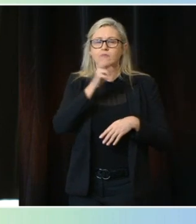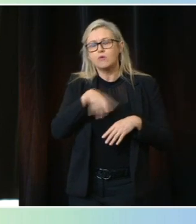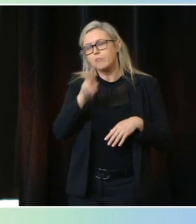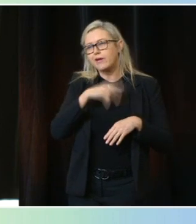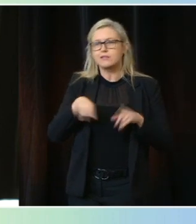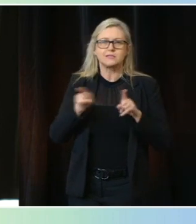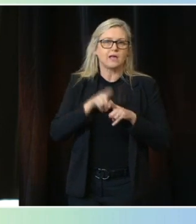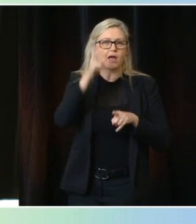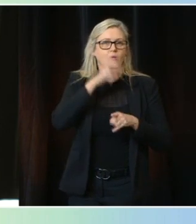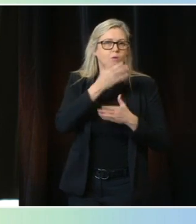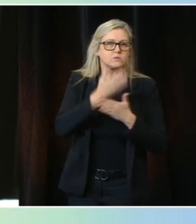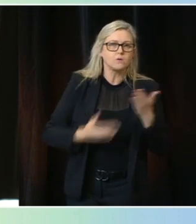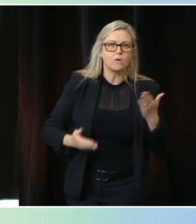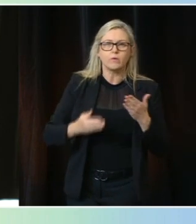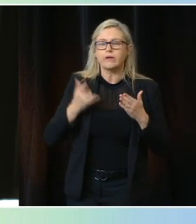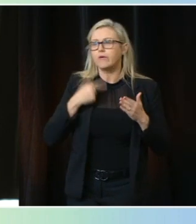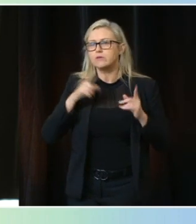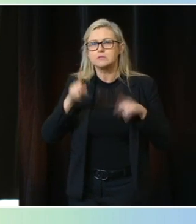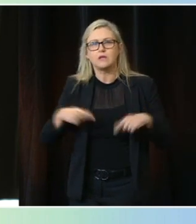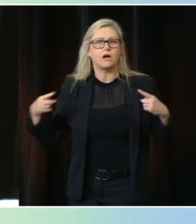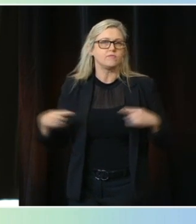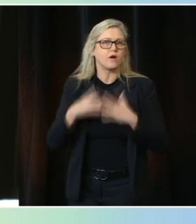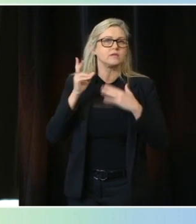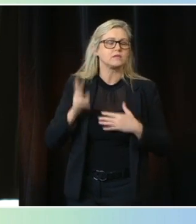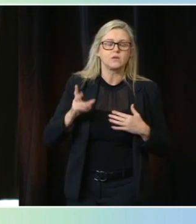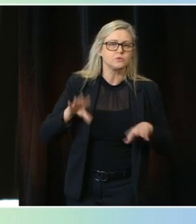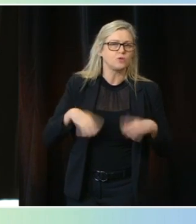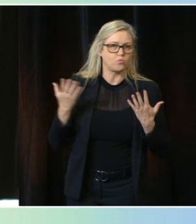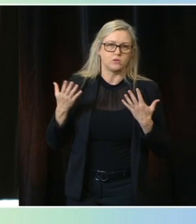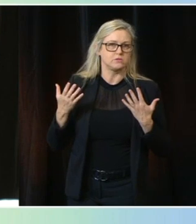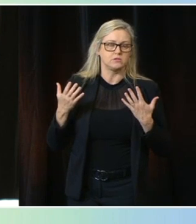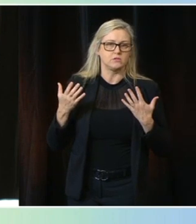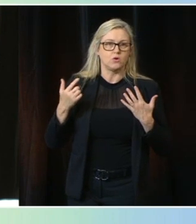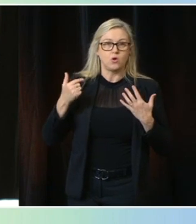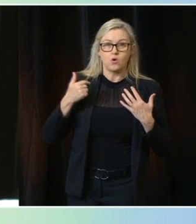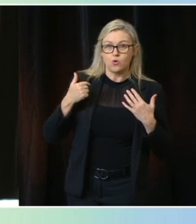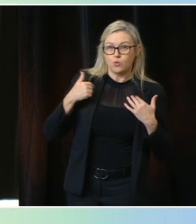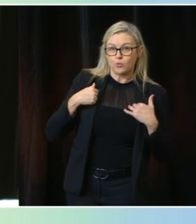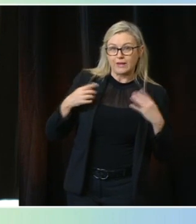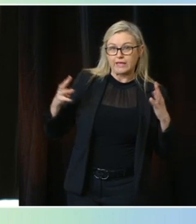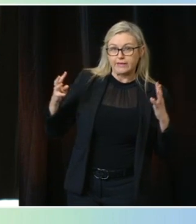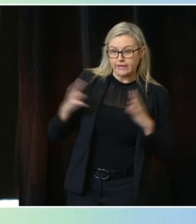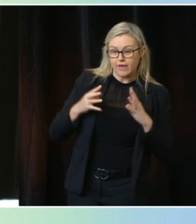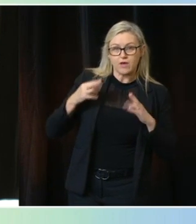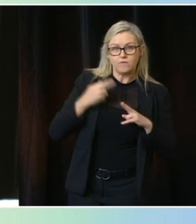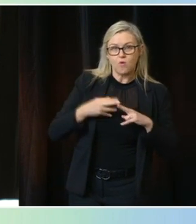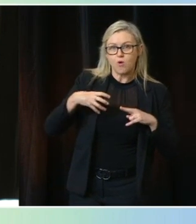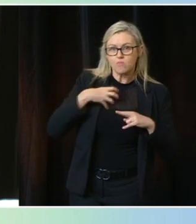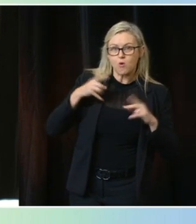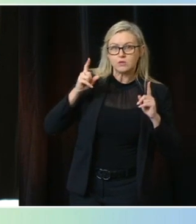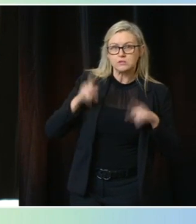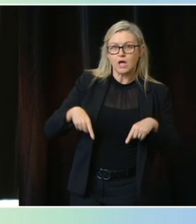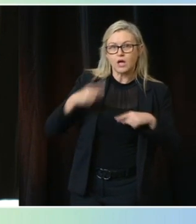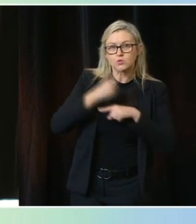or reheating old conflicts we have not gathered here to dig deeper trenches on the same